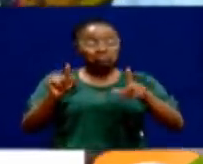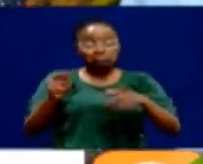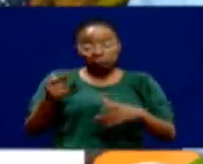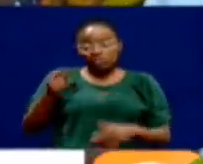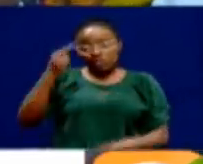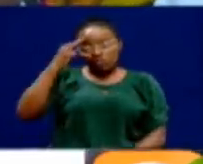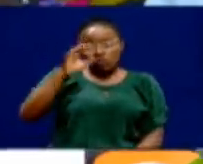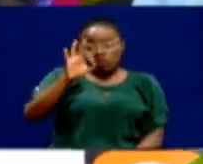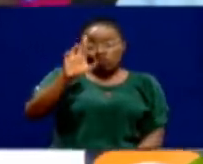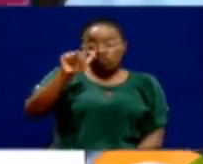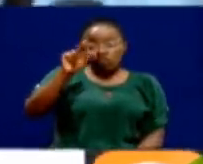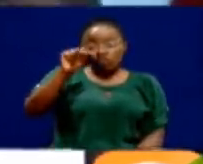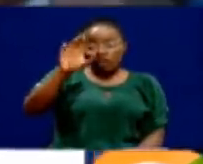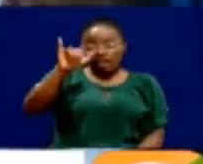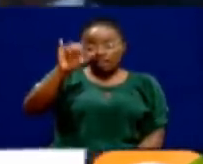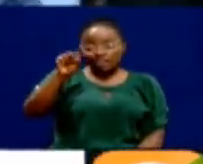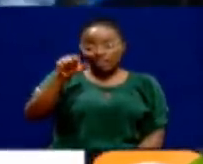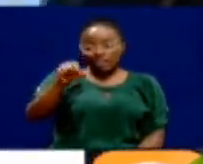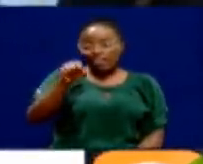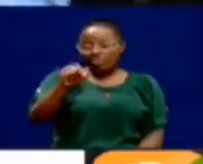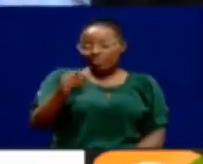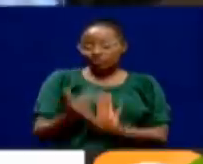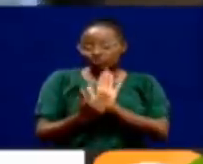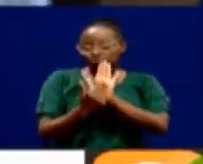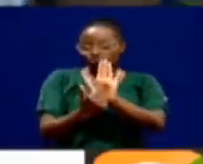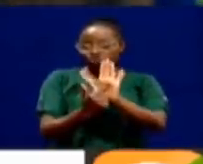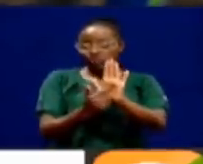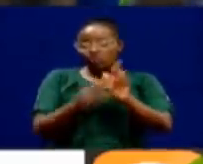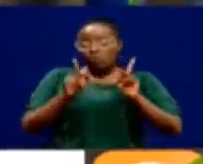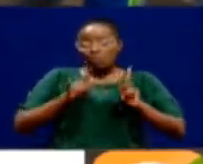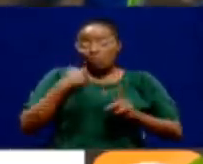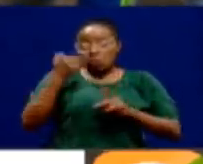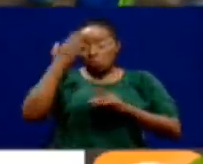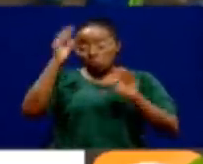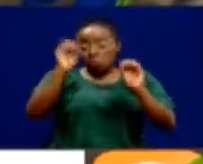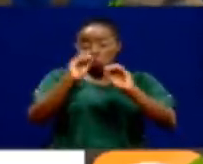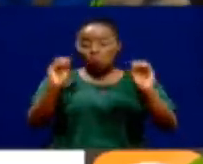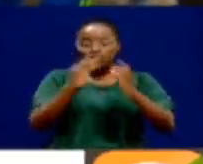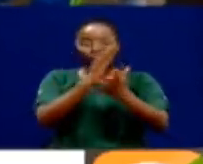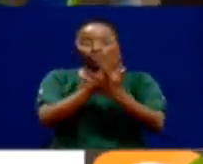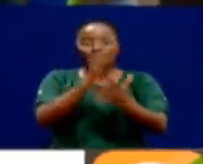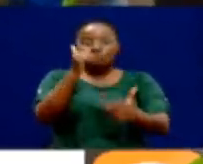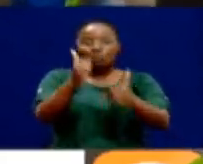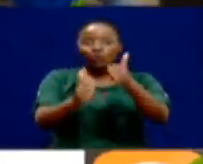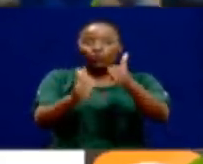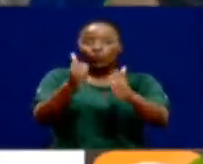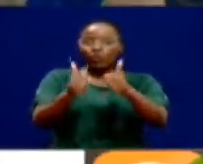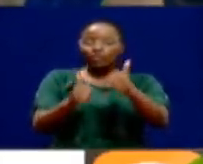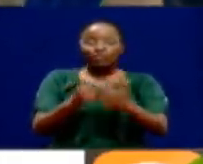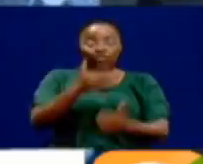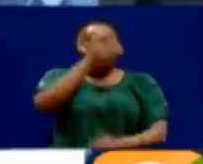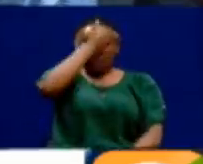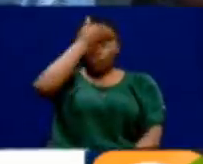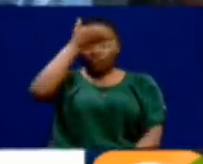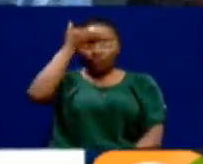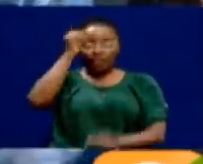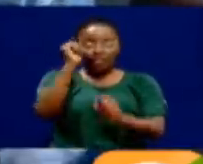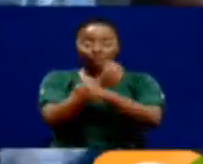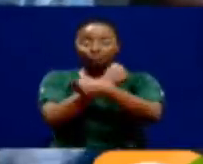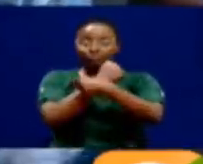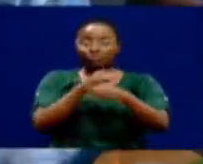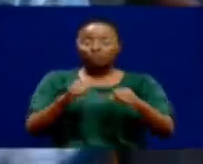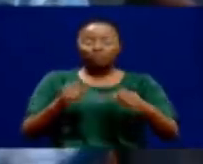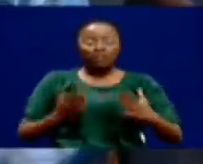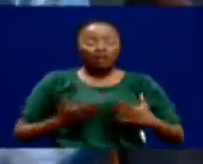Francis Lekachuma, this gesture by complete strangers is something he'll never forget.